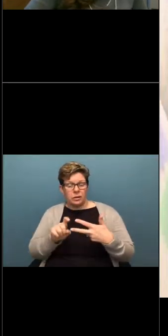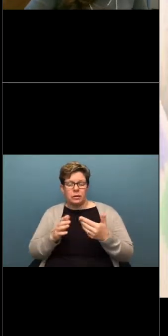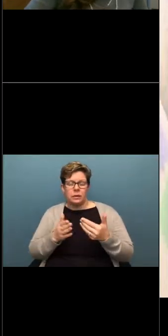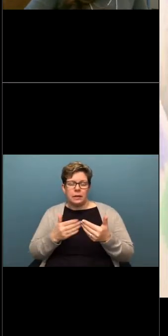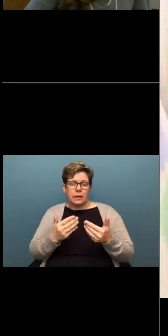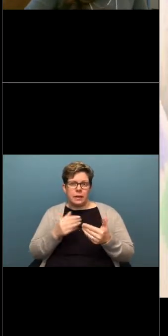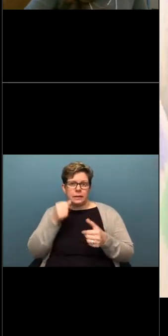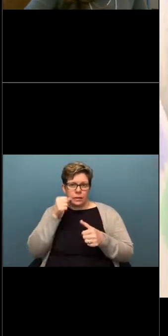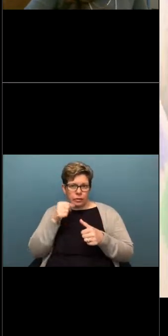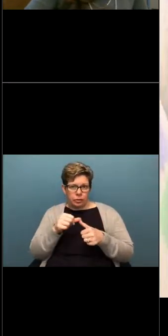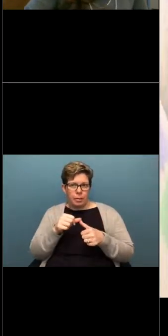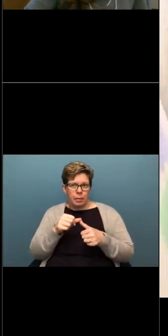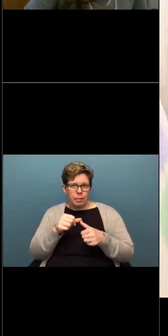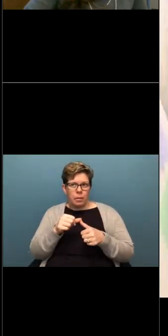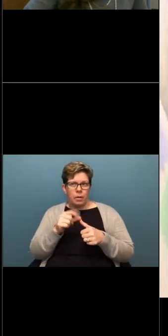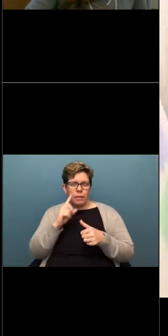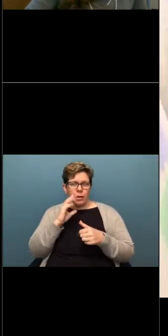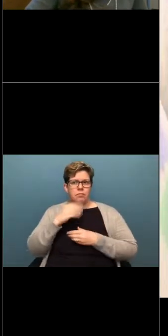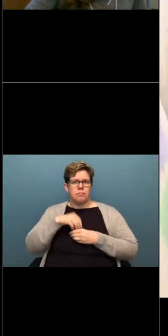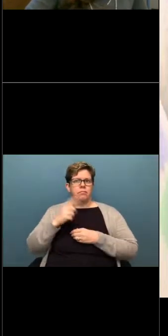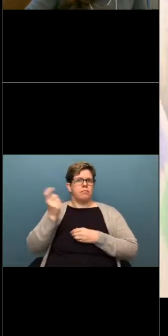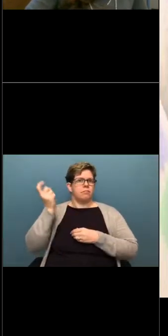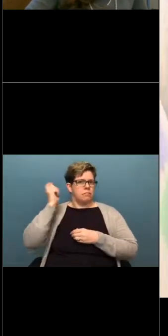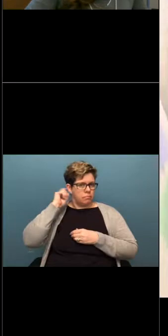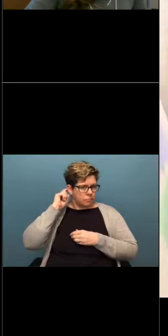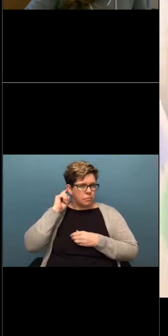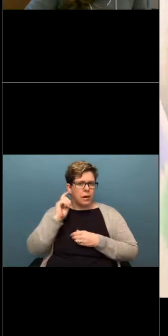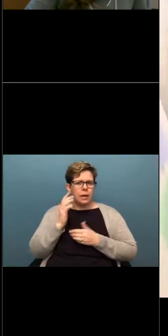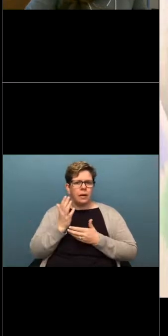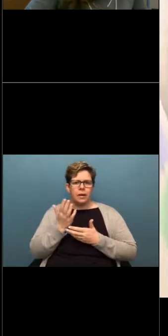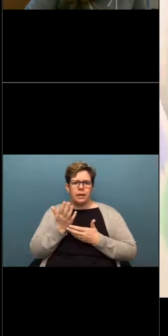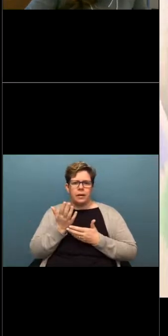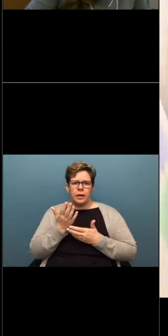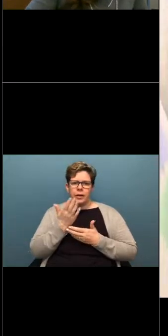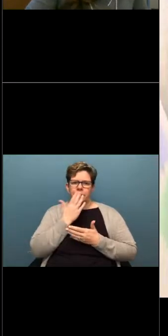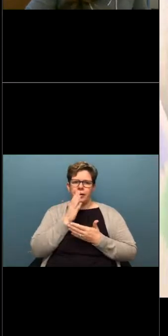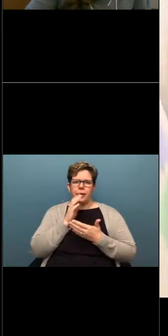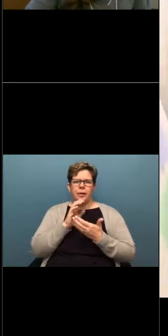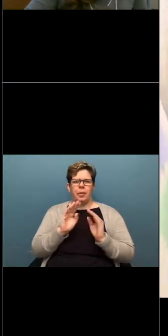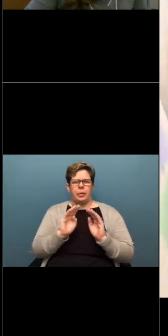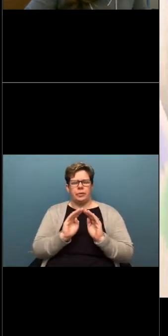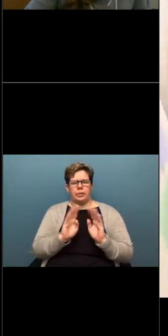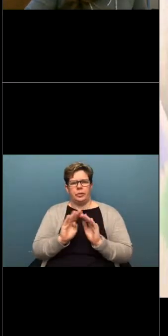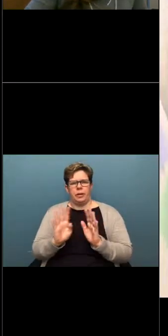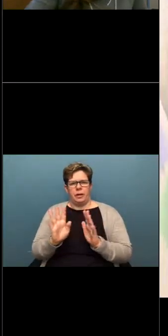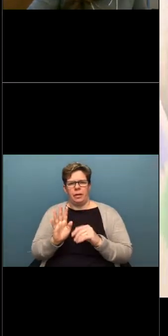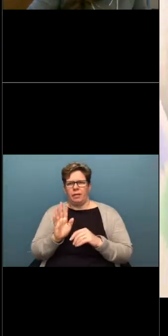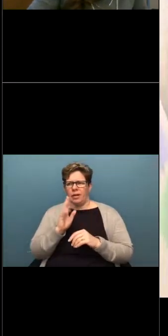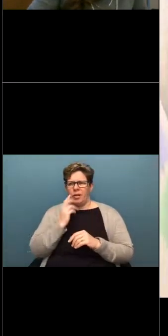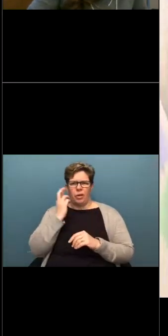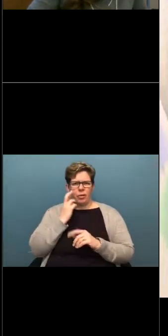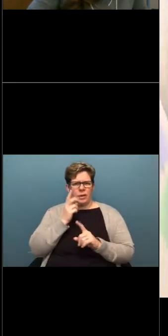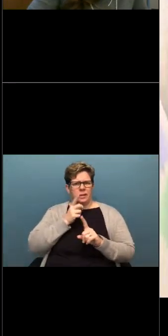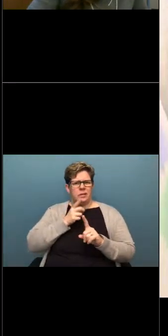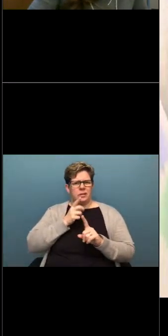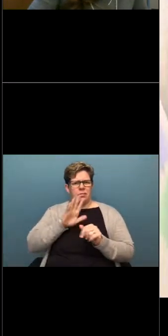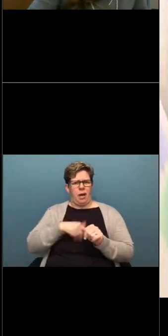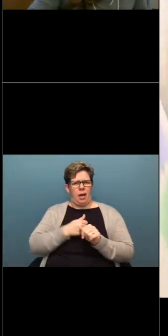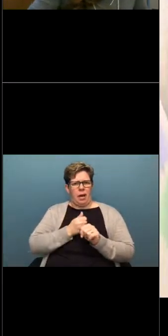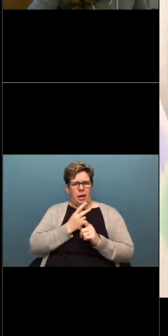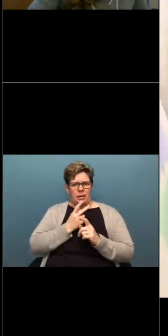recall and can just be great ways to clarify the most important parts of the visit and that you